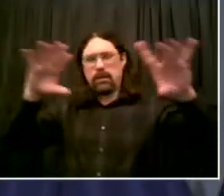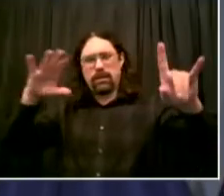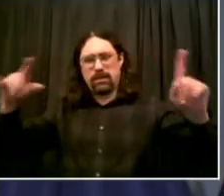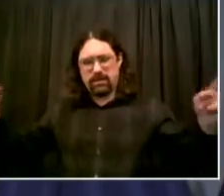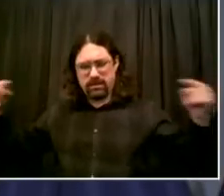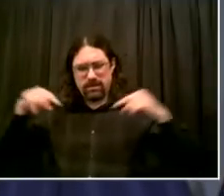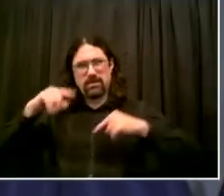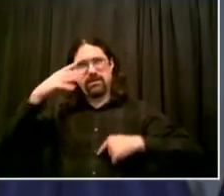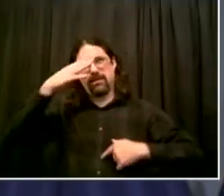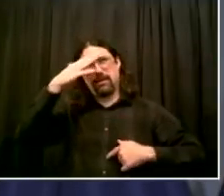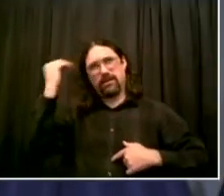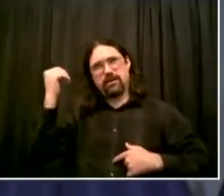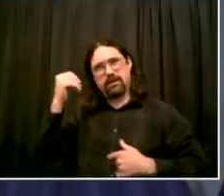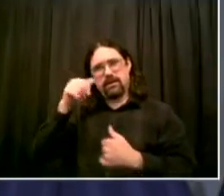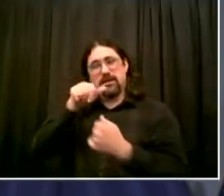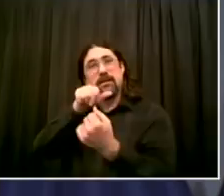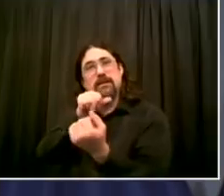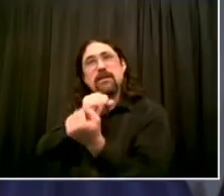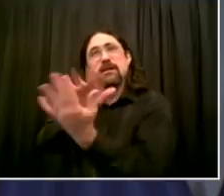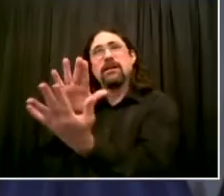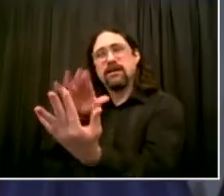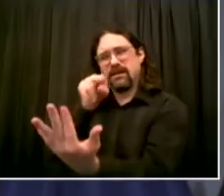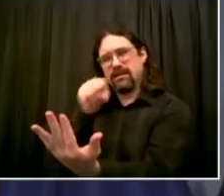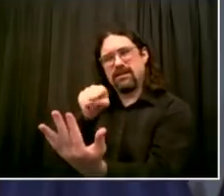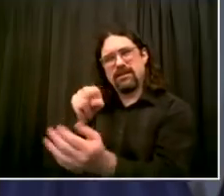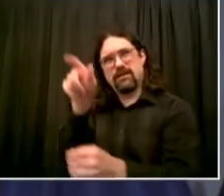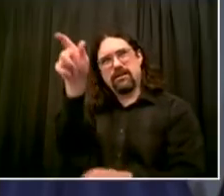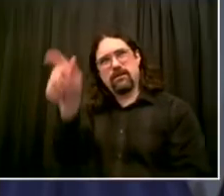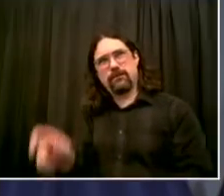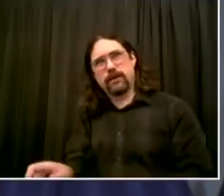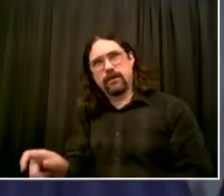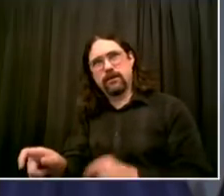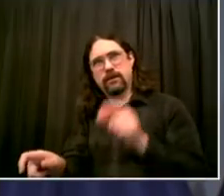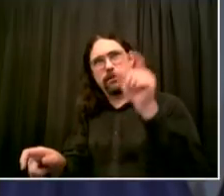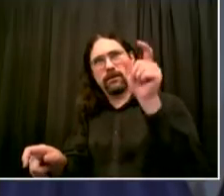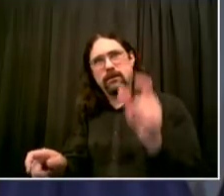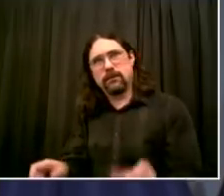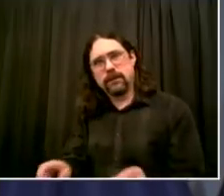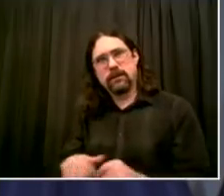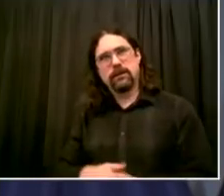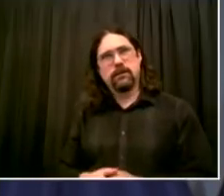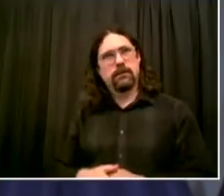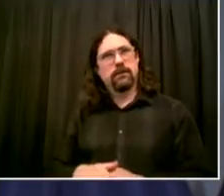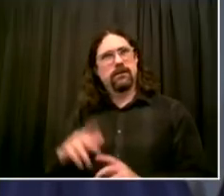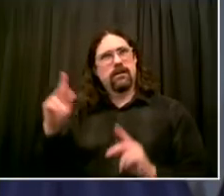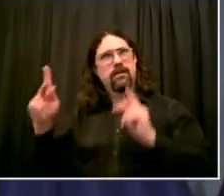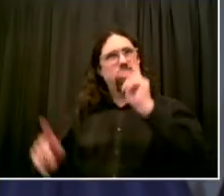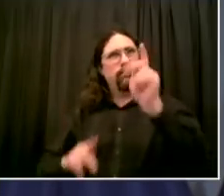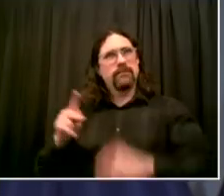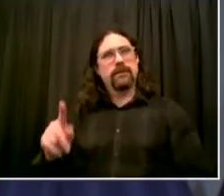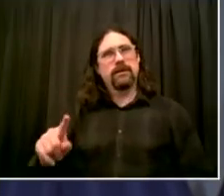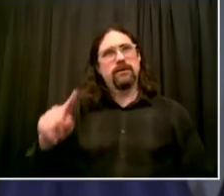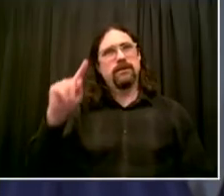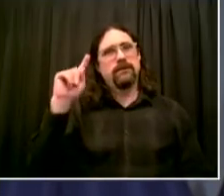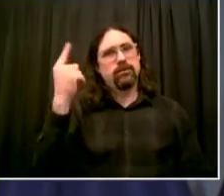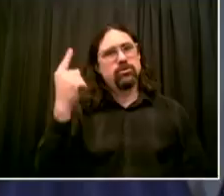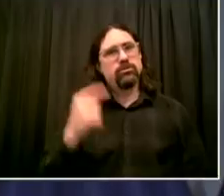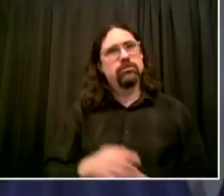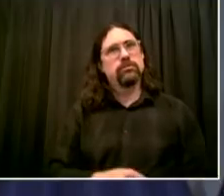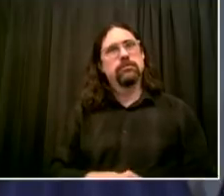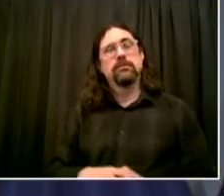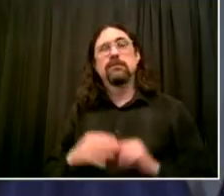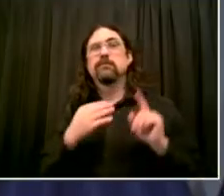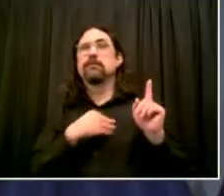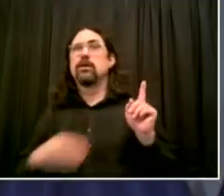development, you get asked, how do you stop shootings for 365 days in the largest housing development in the world?